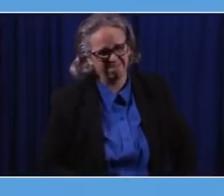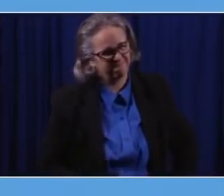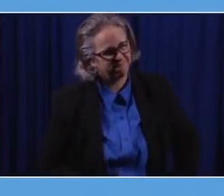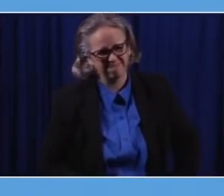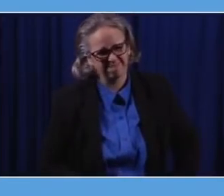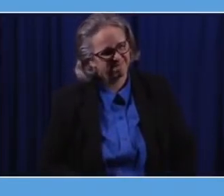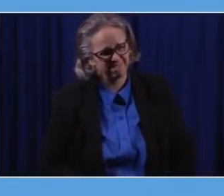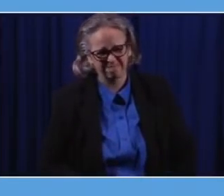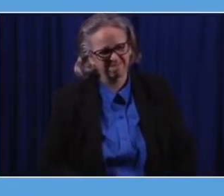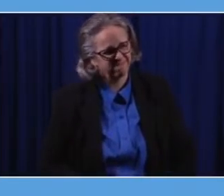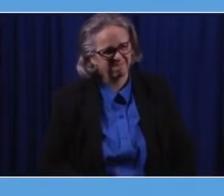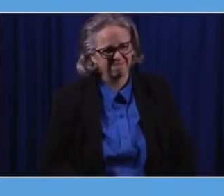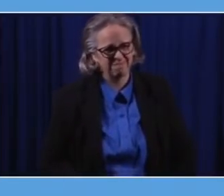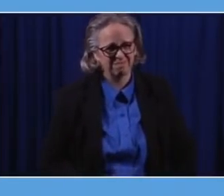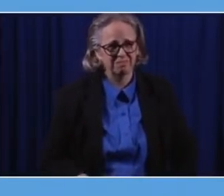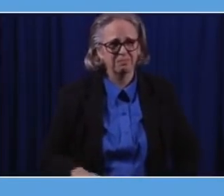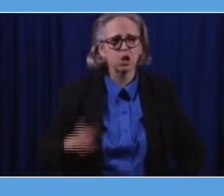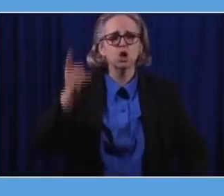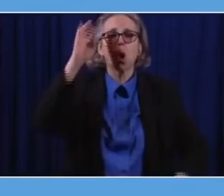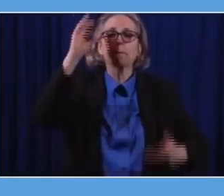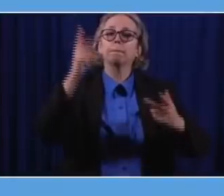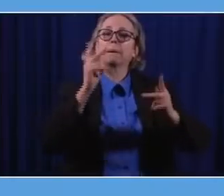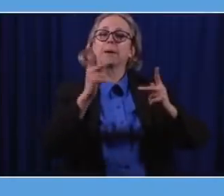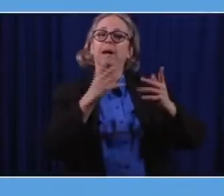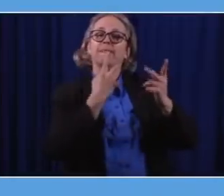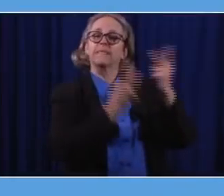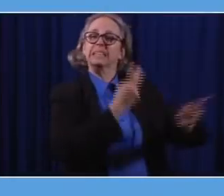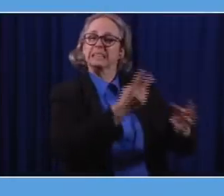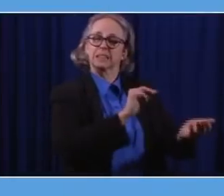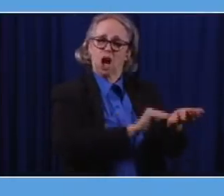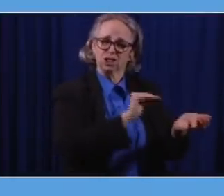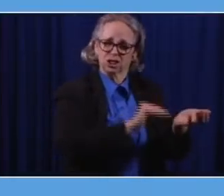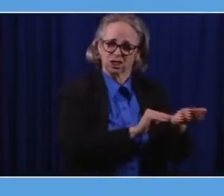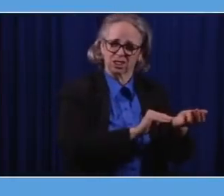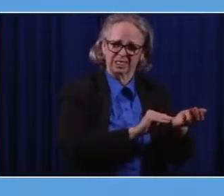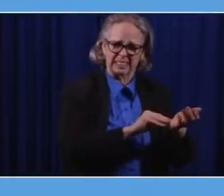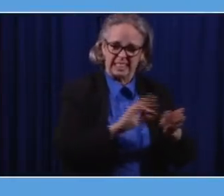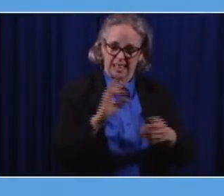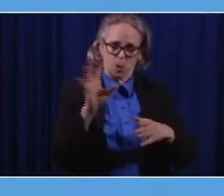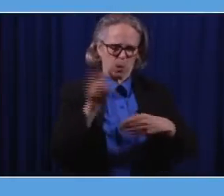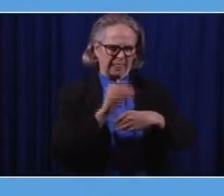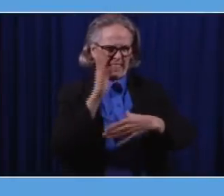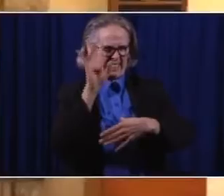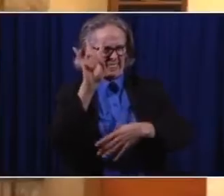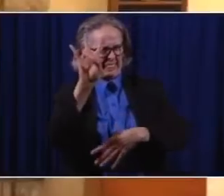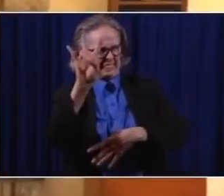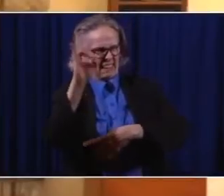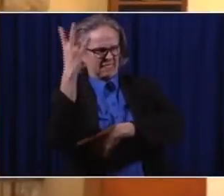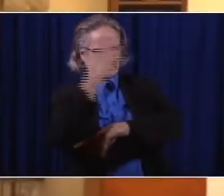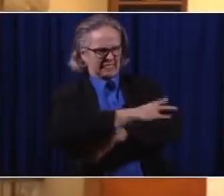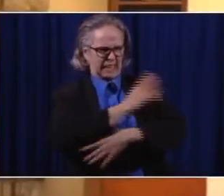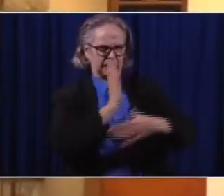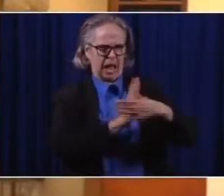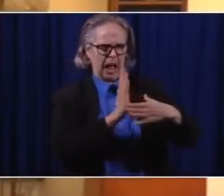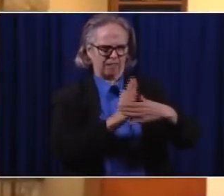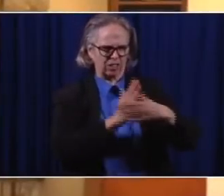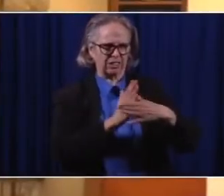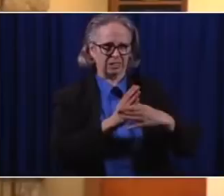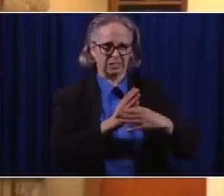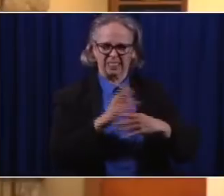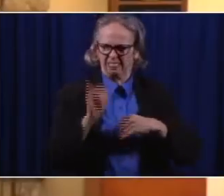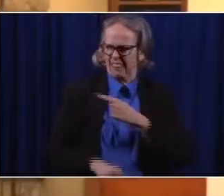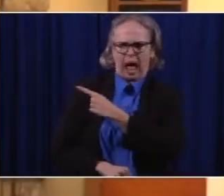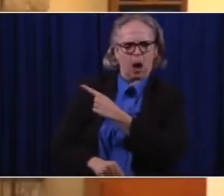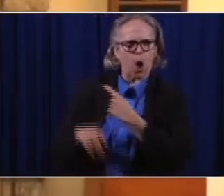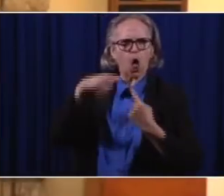visits, 7-day average, you're seeing right here what is going on in regard to that. Trend is